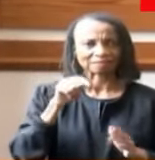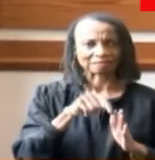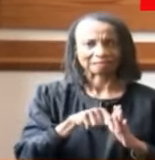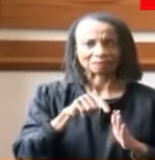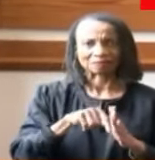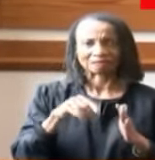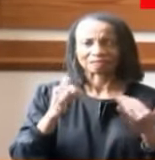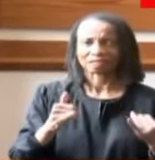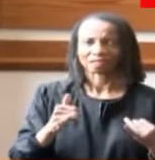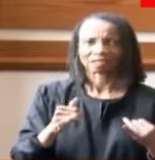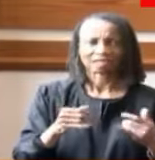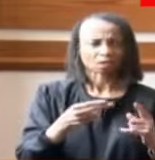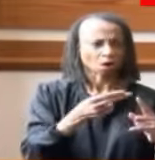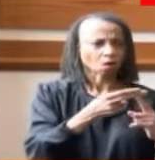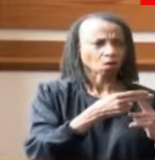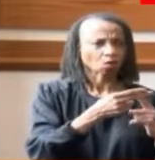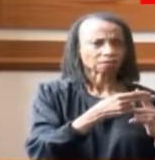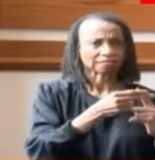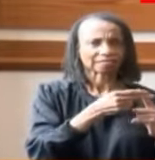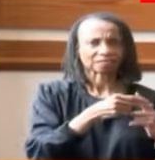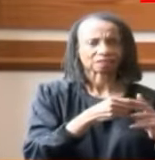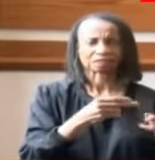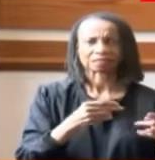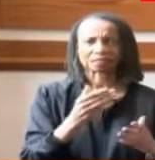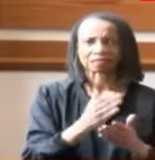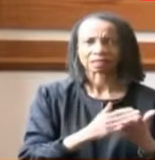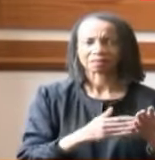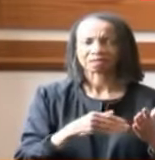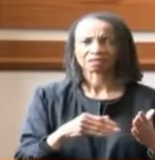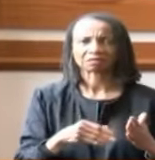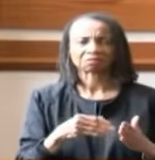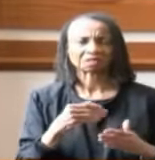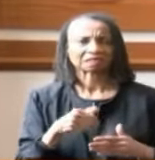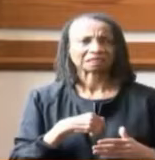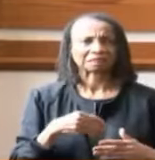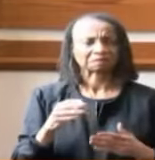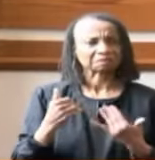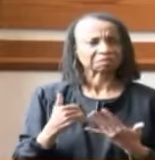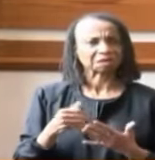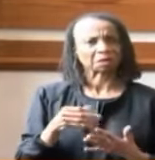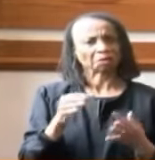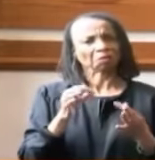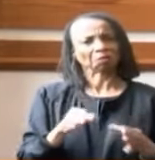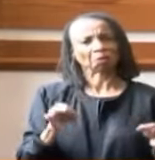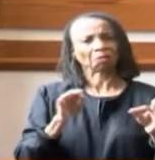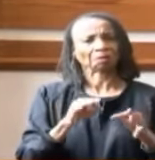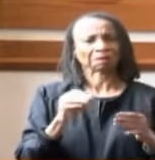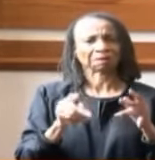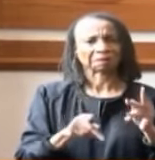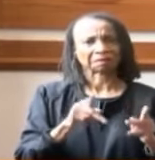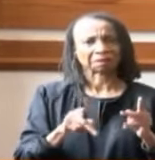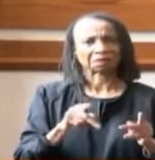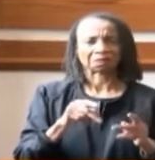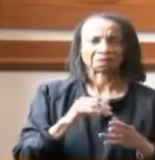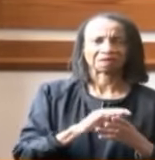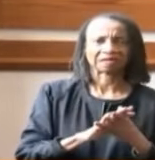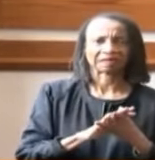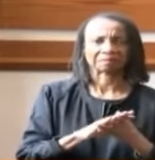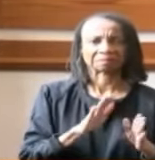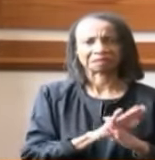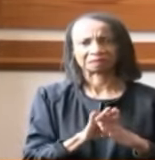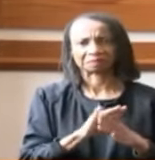Protests in front of the most prominent residence in the world, 1600 Pennsylvania, and the occupant of the house at the time